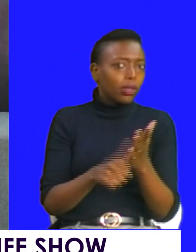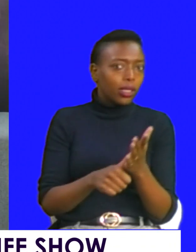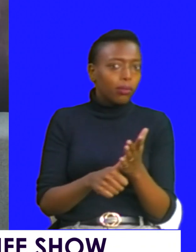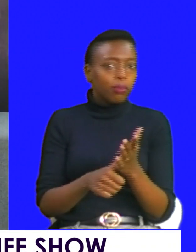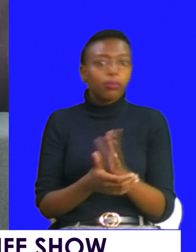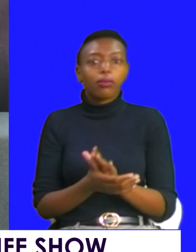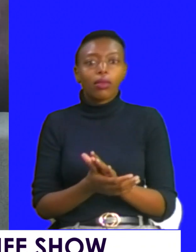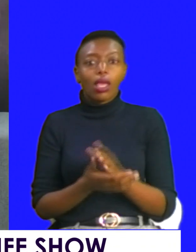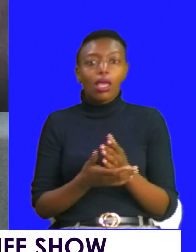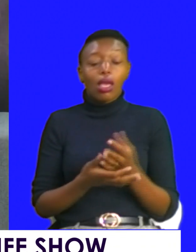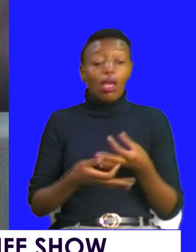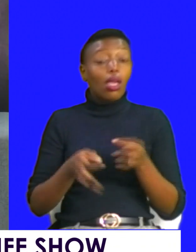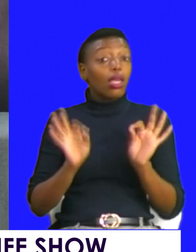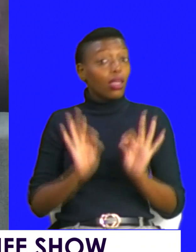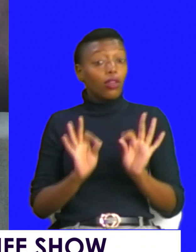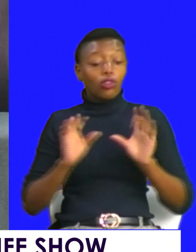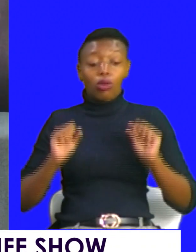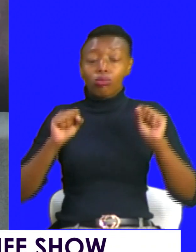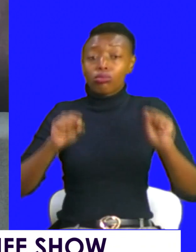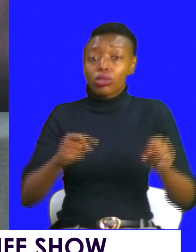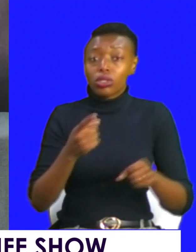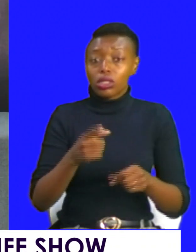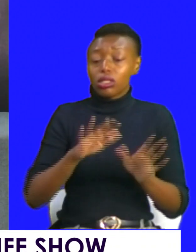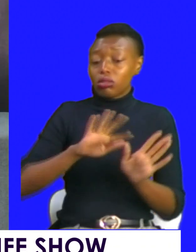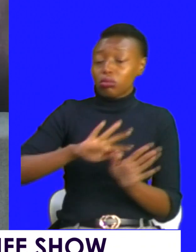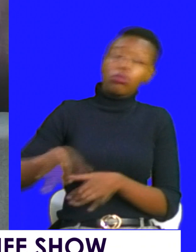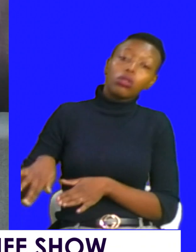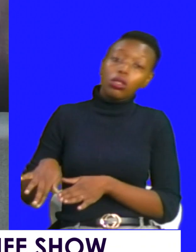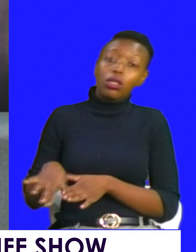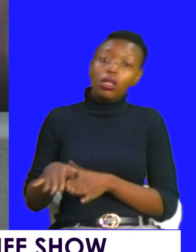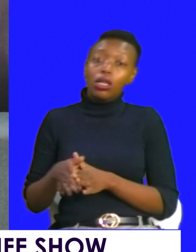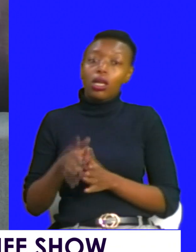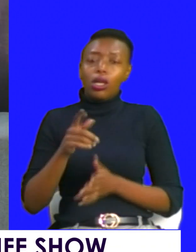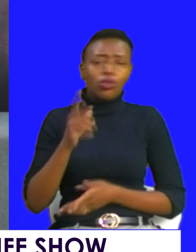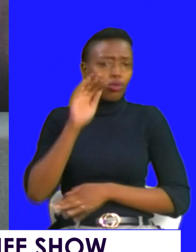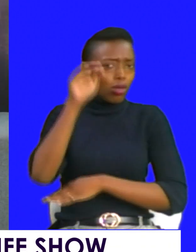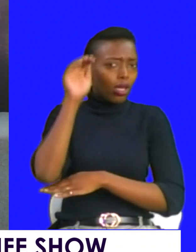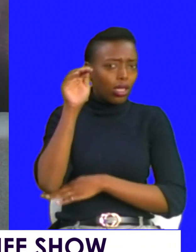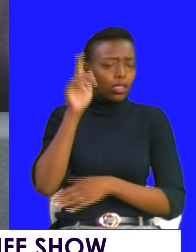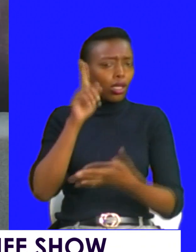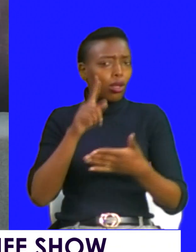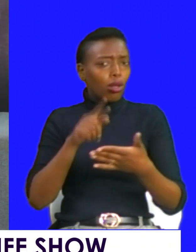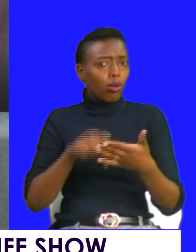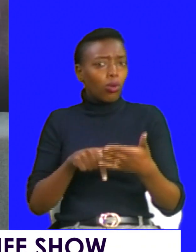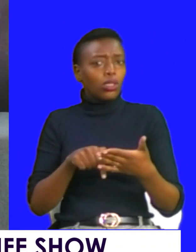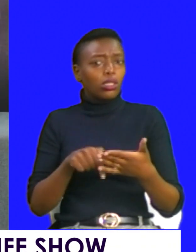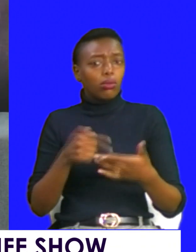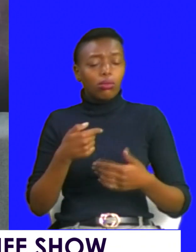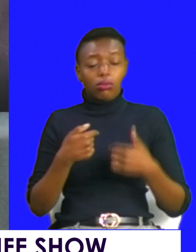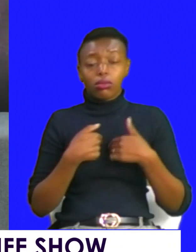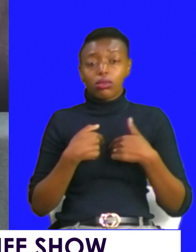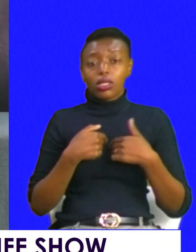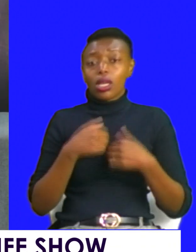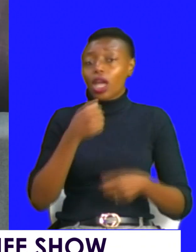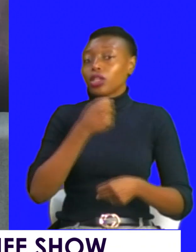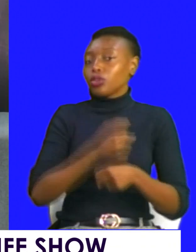in and you are the one in charge, and you have to make a decision. So ask yourself, what would my boss have done if